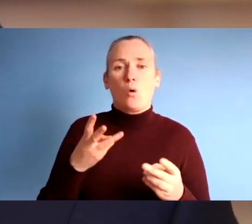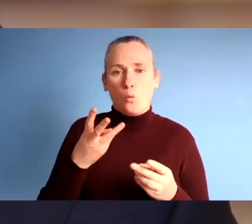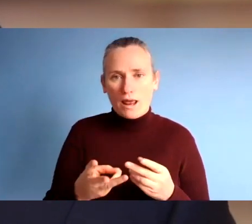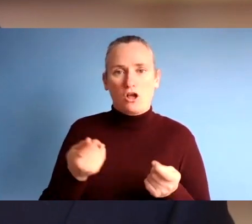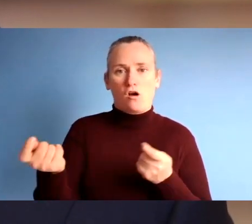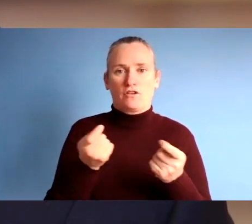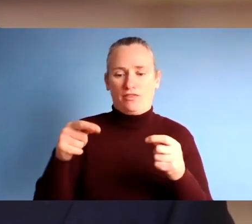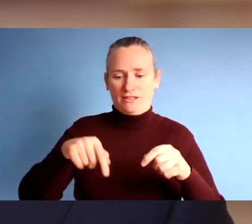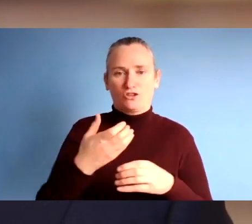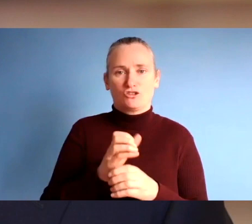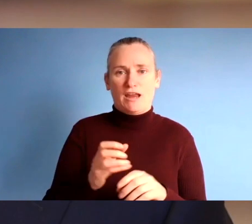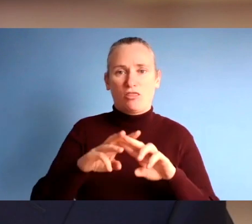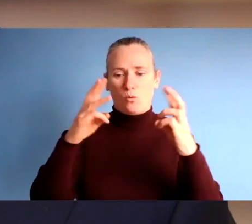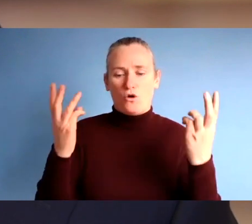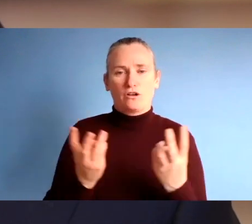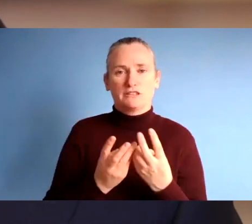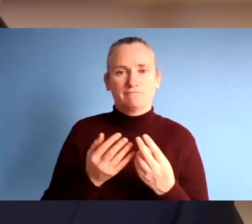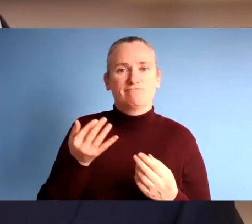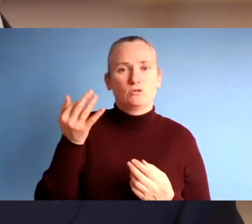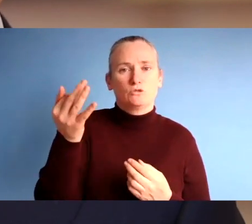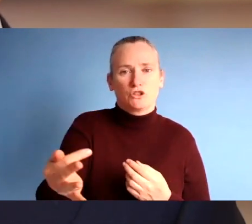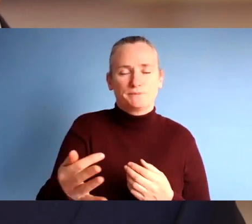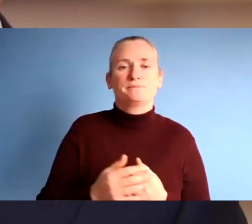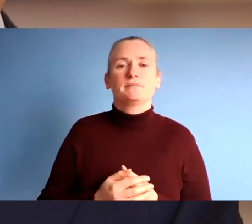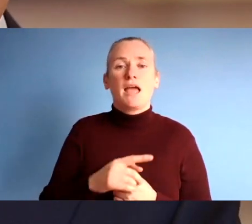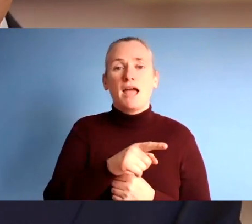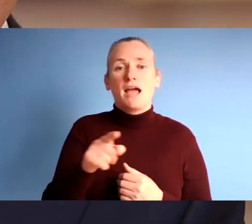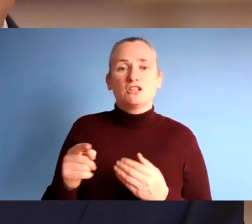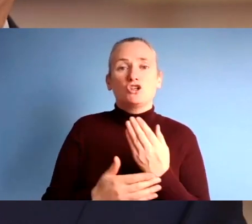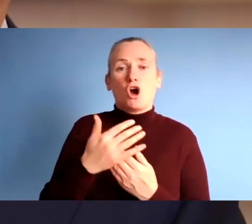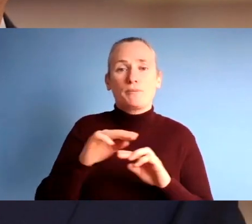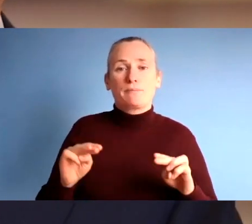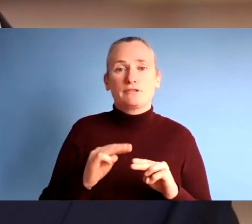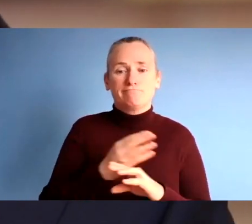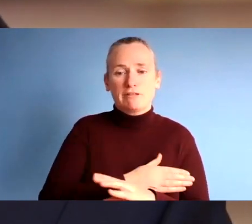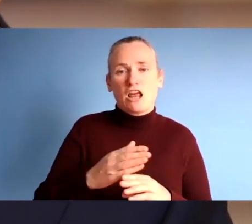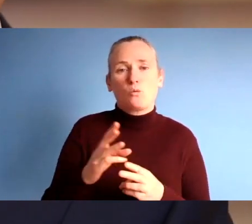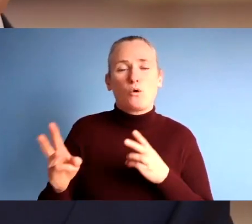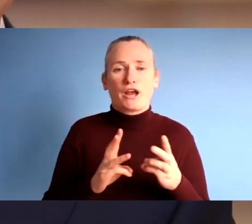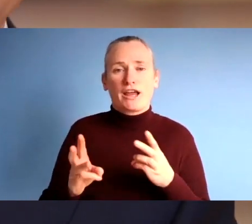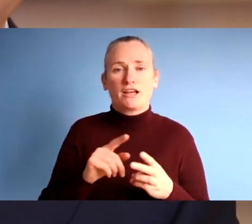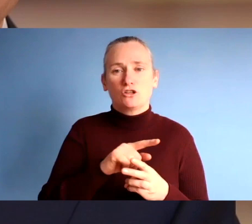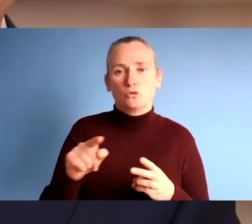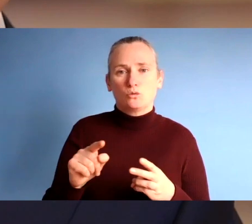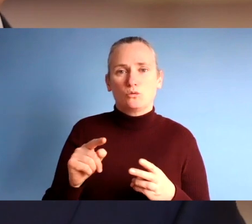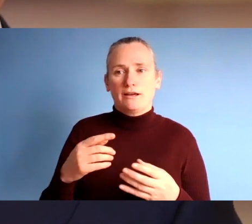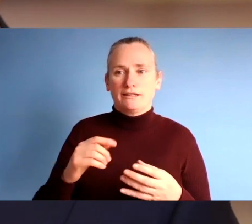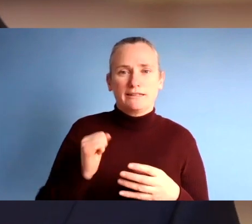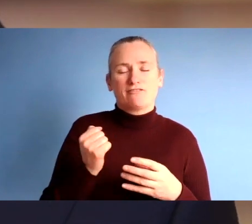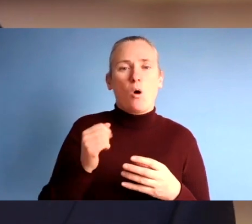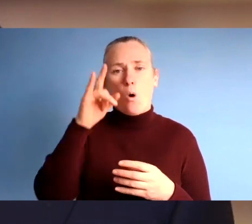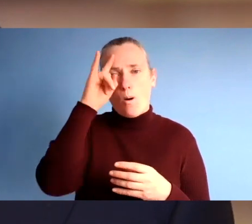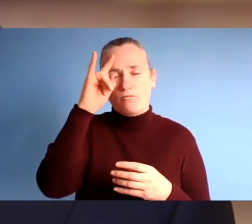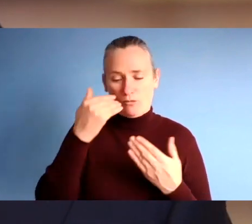country and the world in due course. As young people heading out into the workplace, you embody the hope for the present